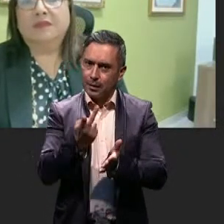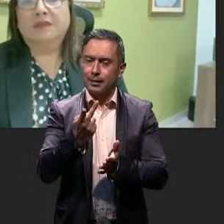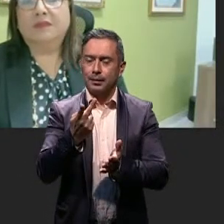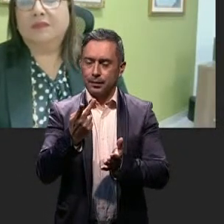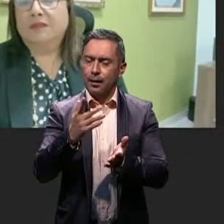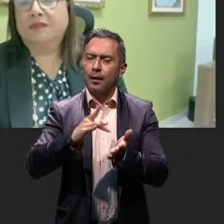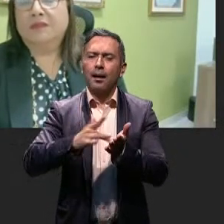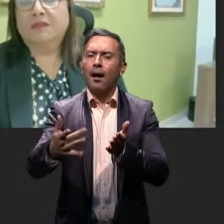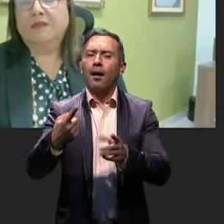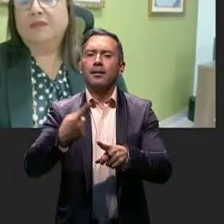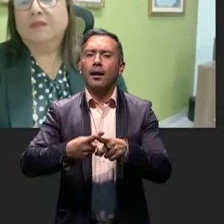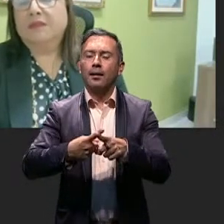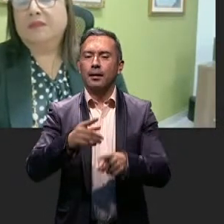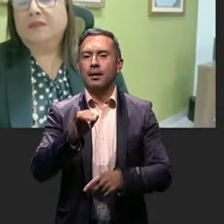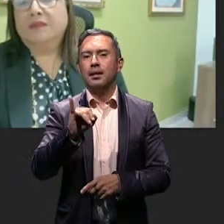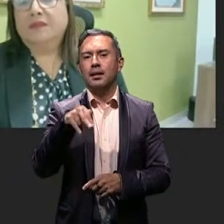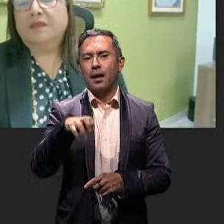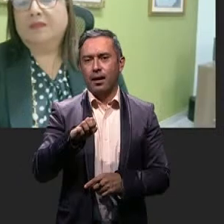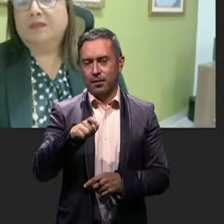I would like to reiterate